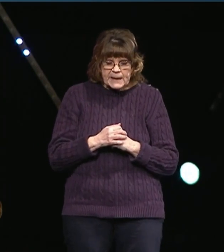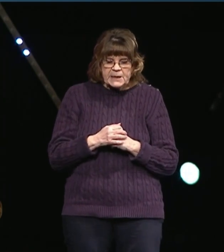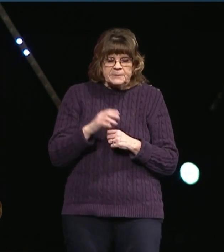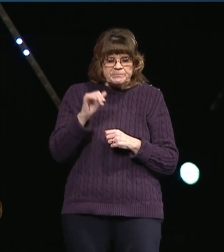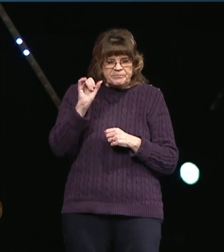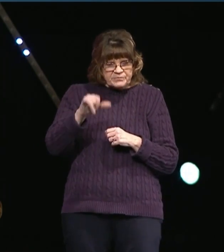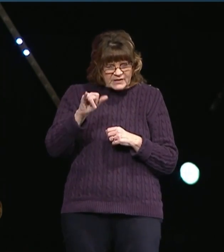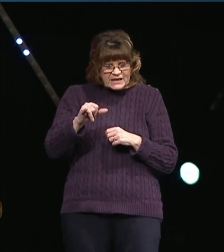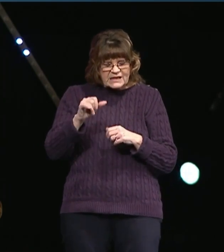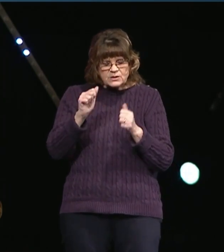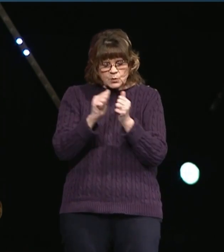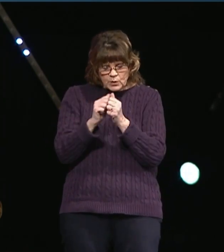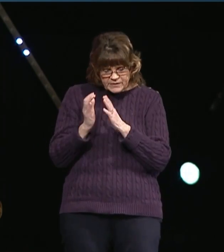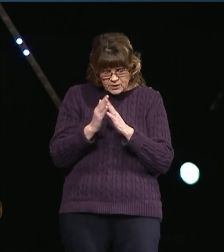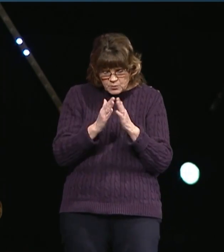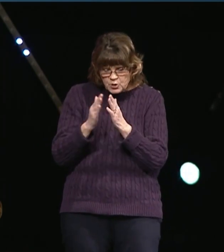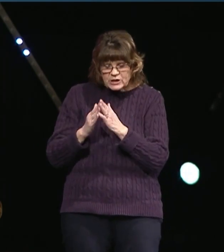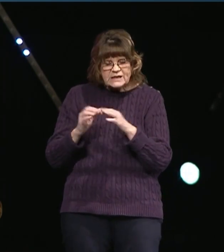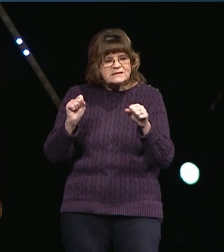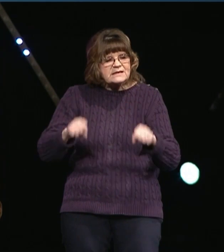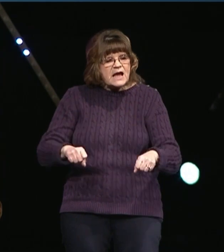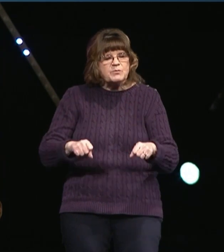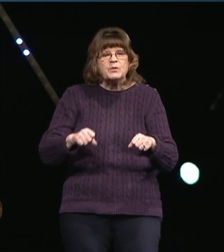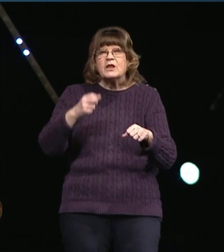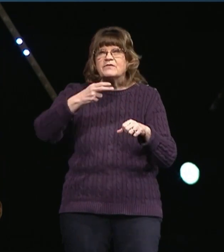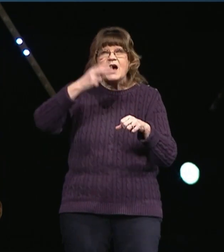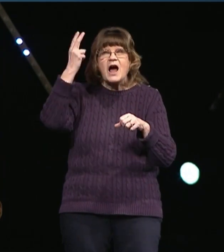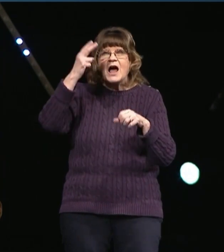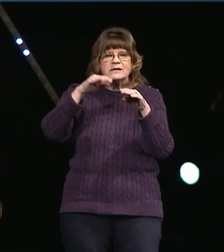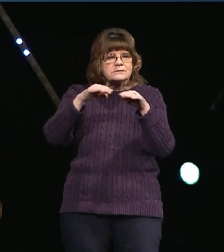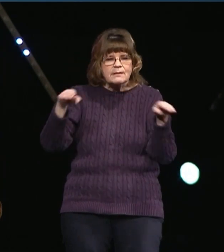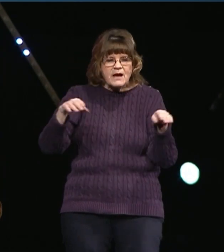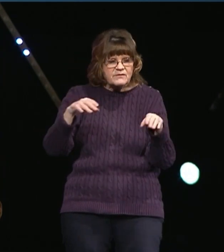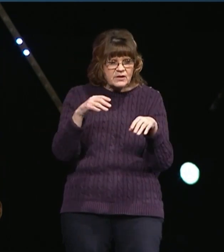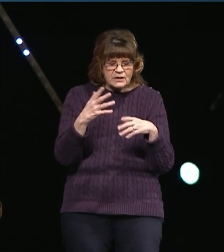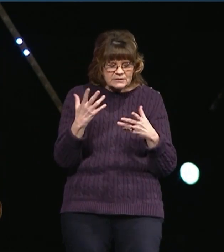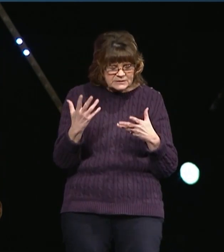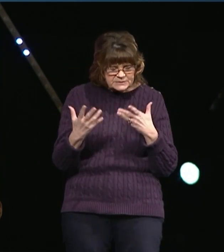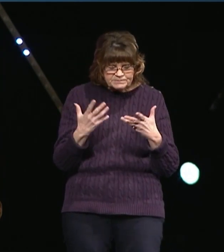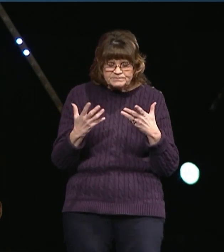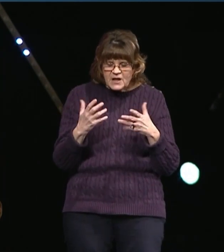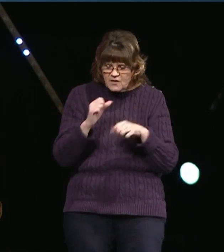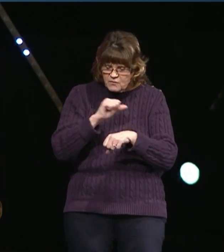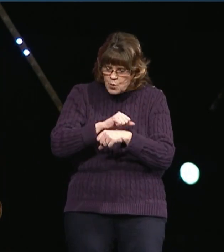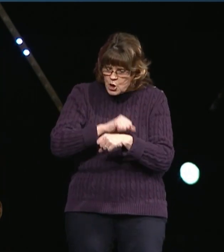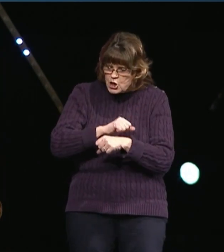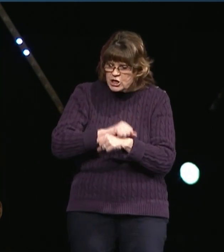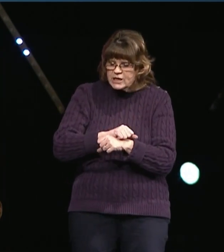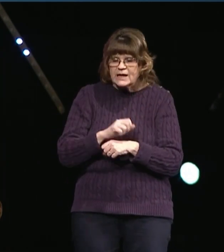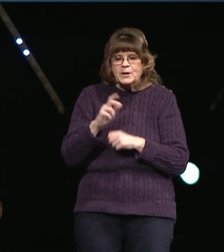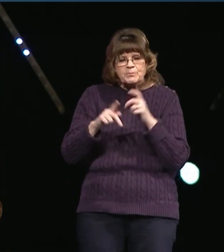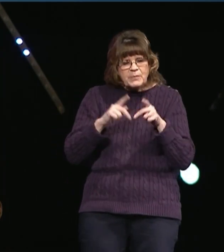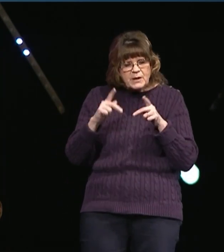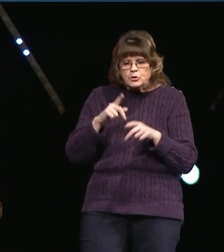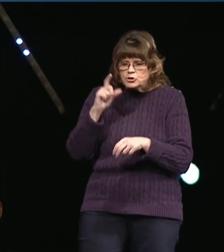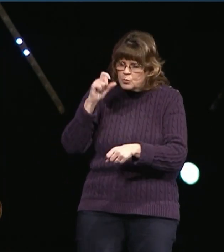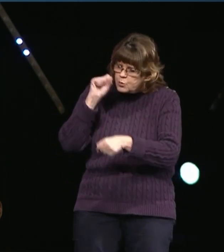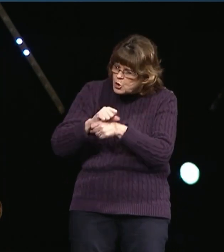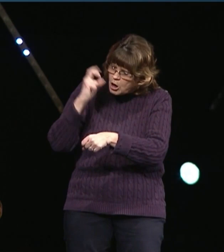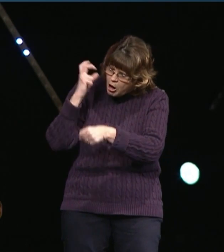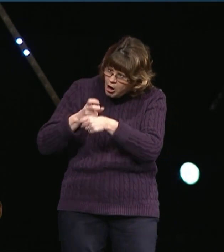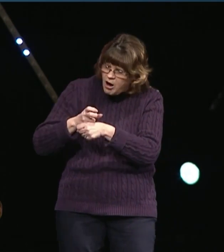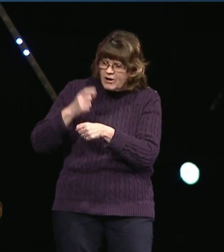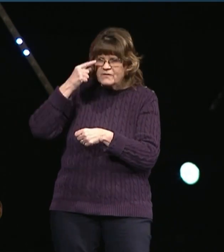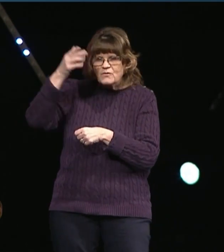the deaf community is capable of the very highest level of work. Isn't that something, though, that a people who